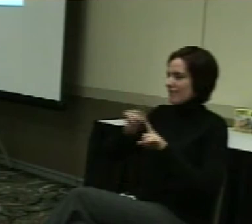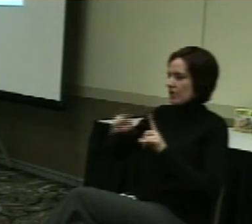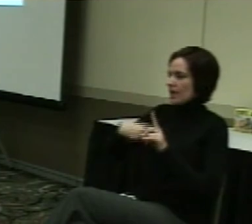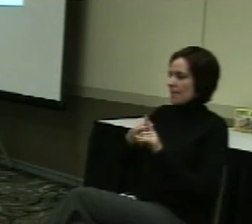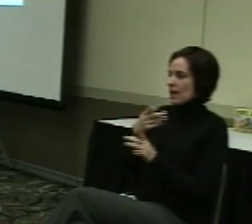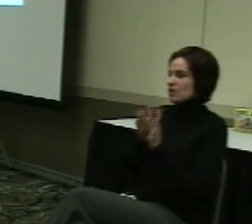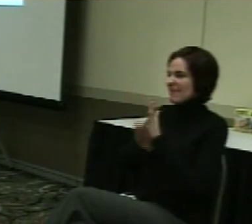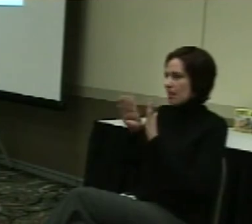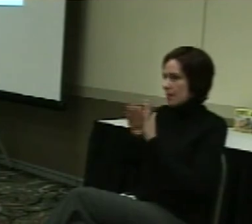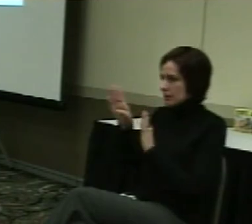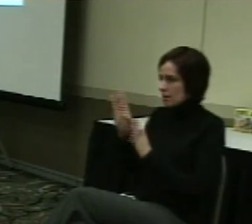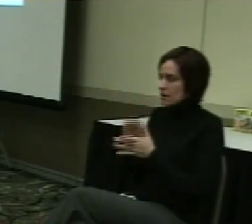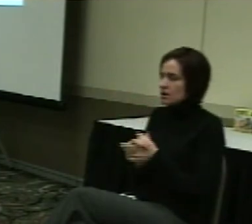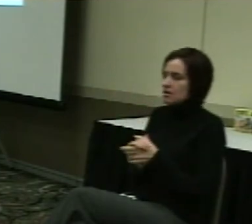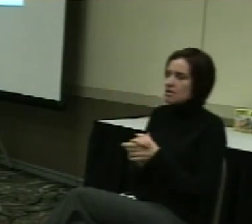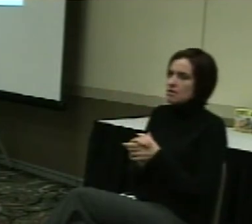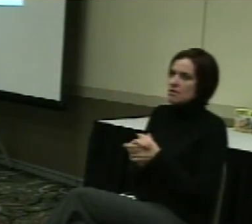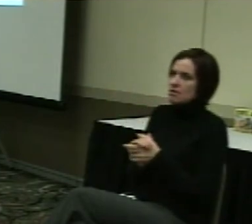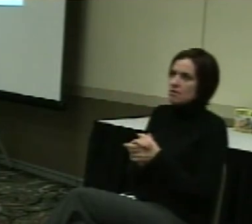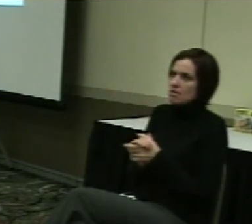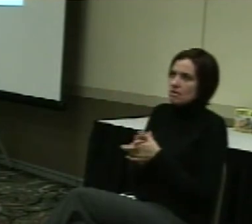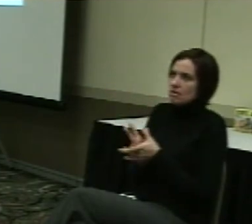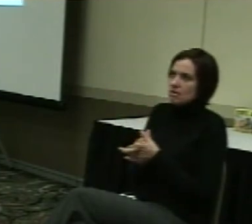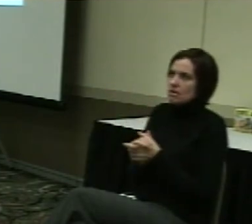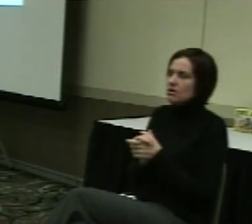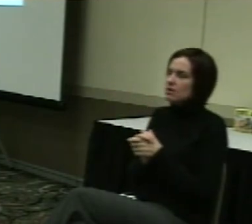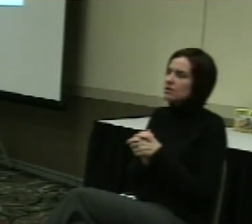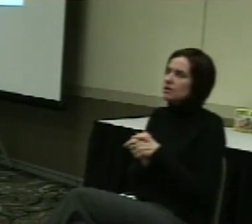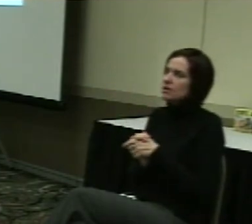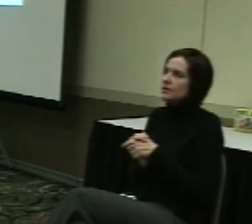developmentally, you might think, you know,